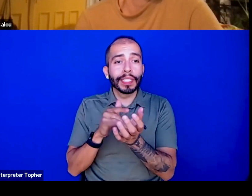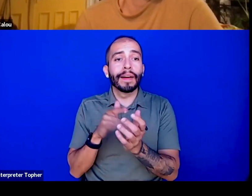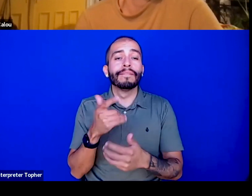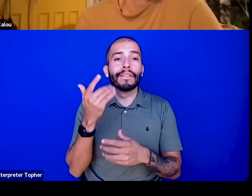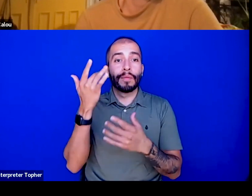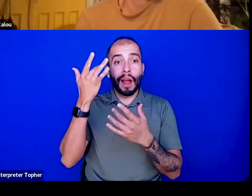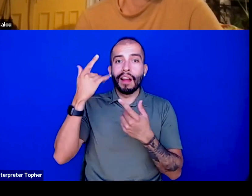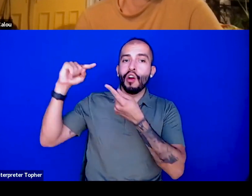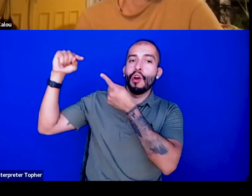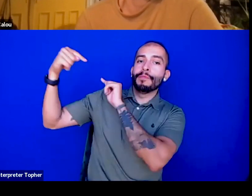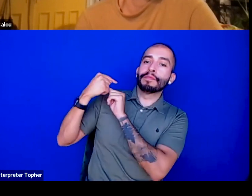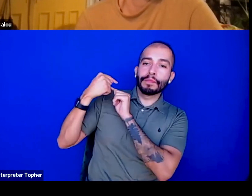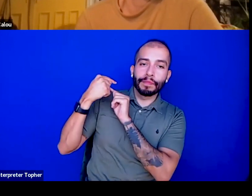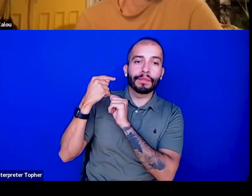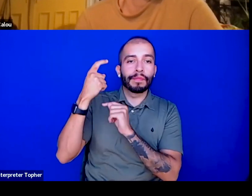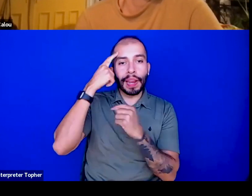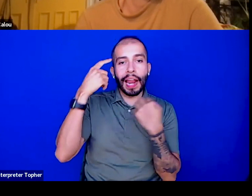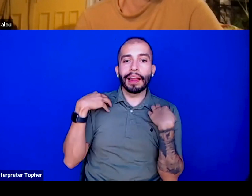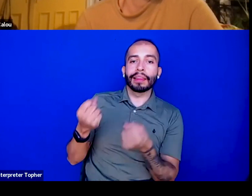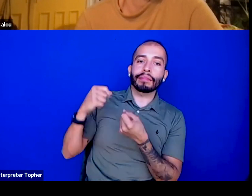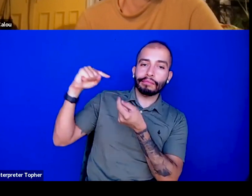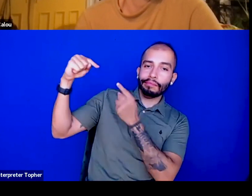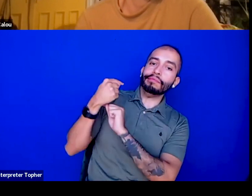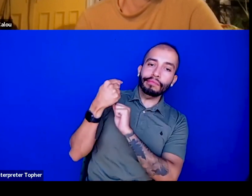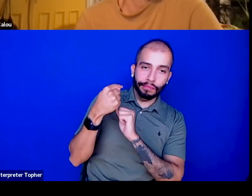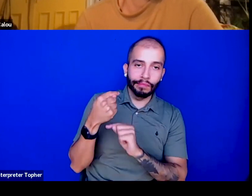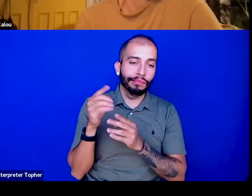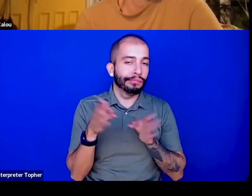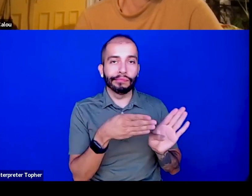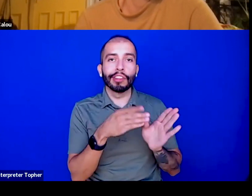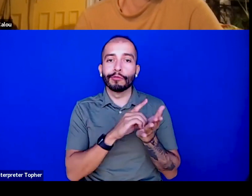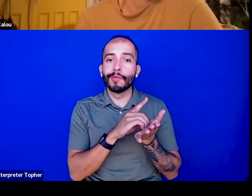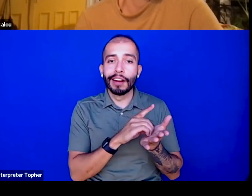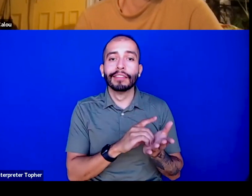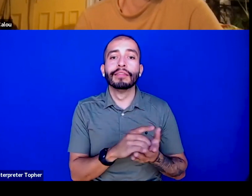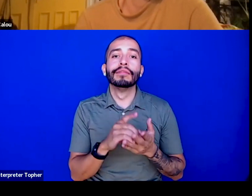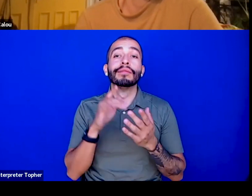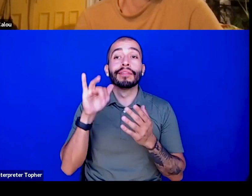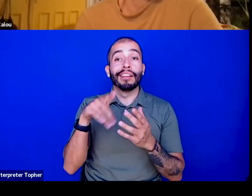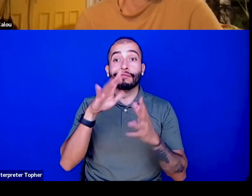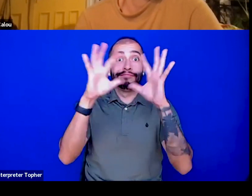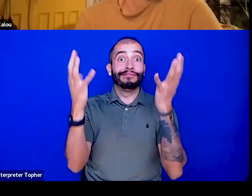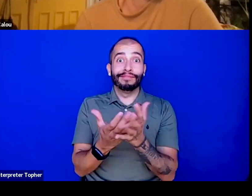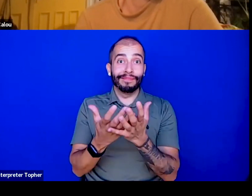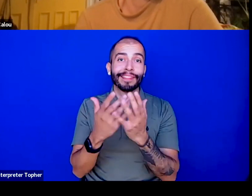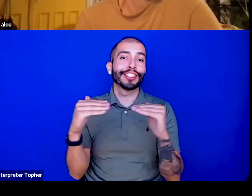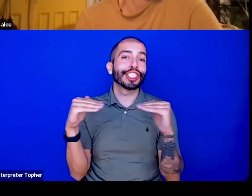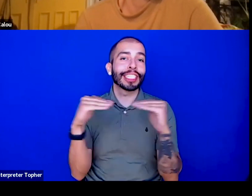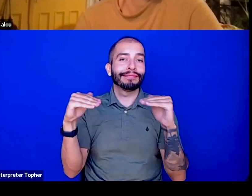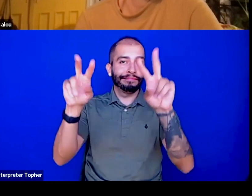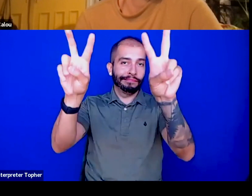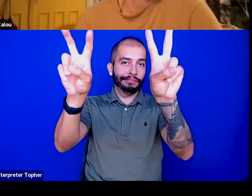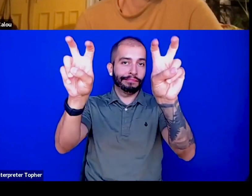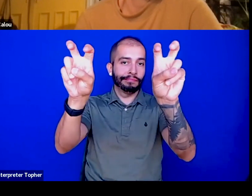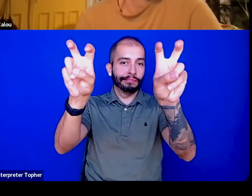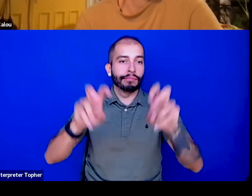so-called justice systems. But I also come as a person that holds liberatory